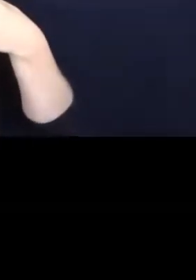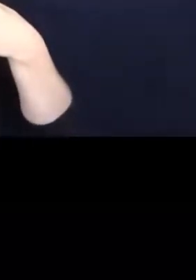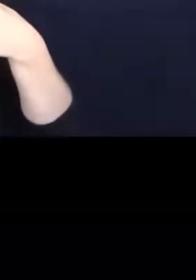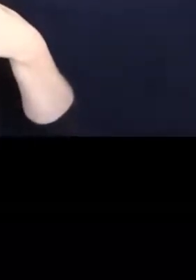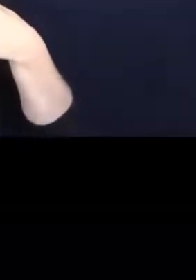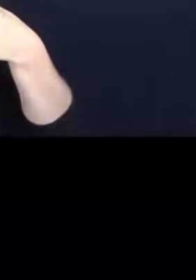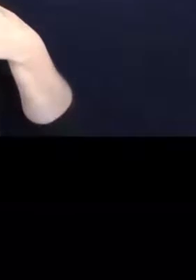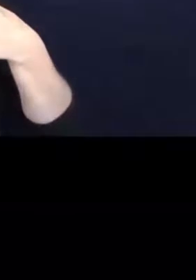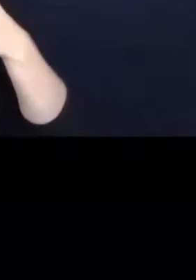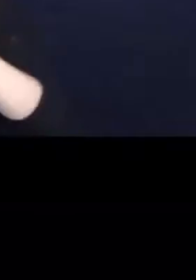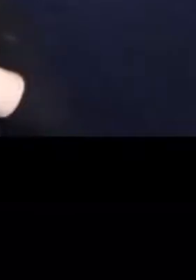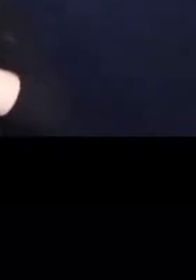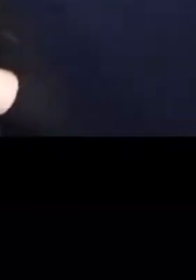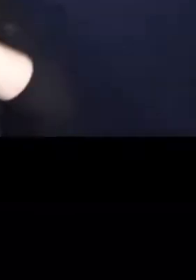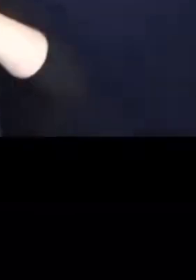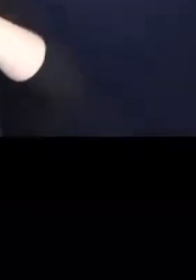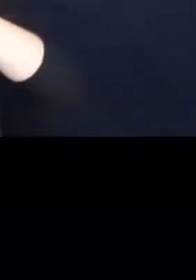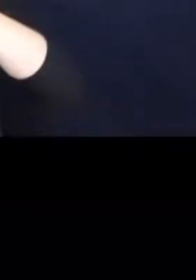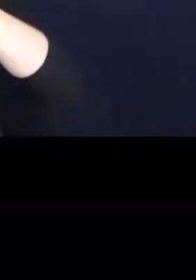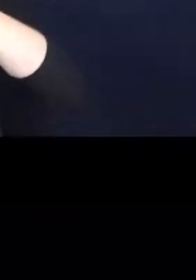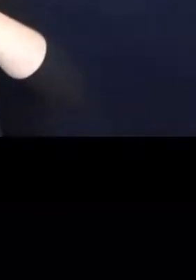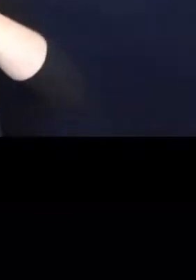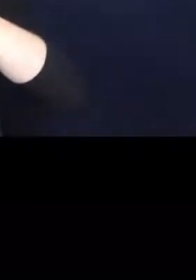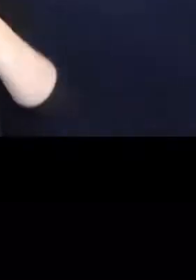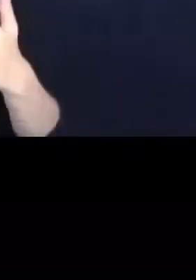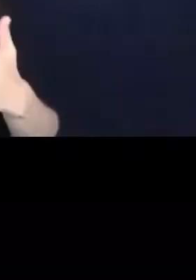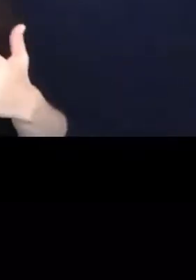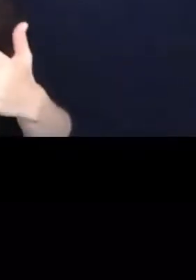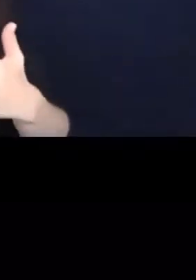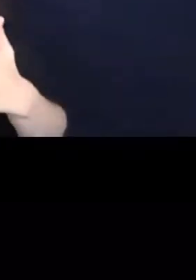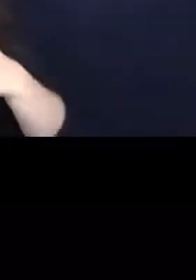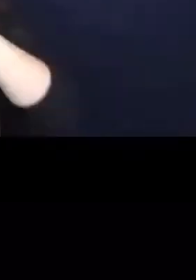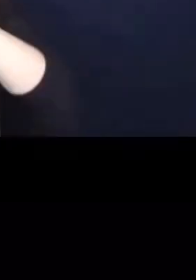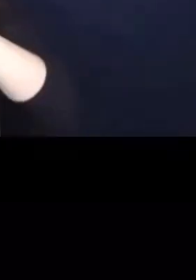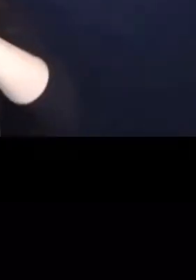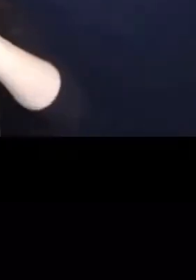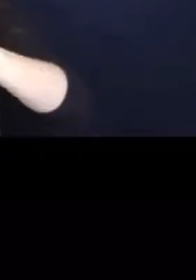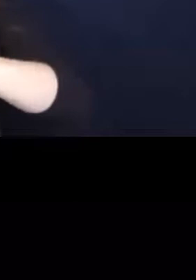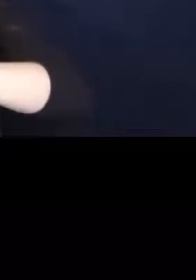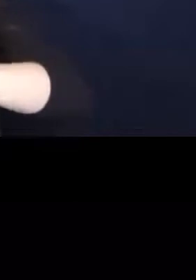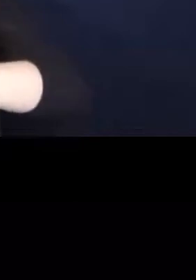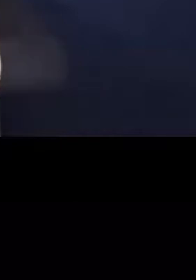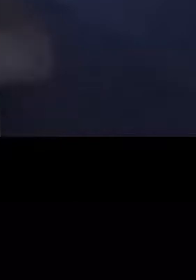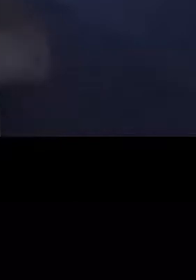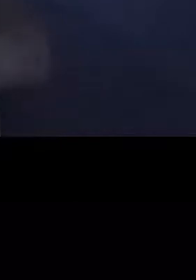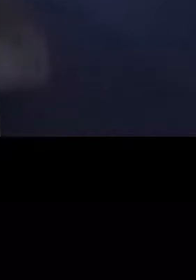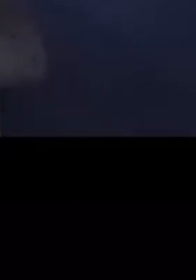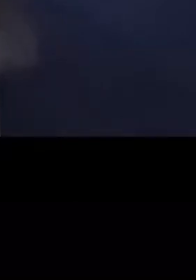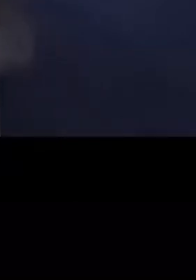vibration been chosen for haptic feedback rather than pressure? And this is a good question, because when we look at